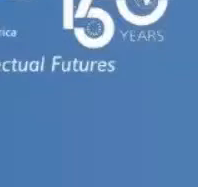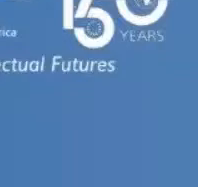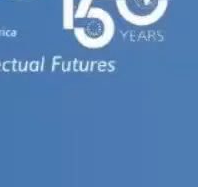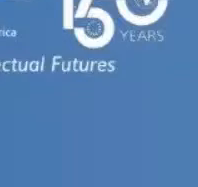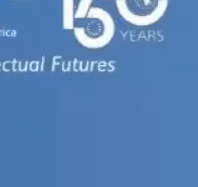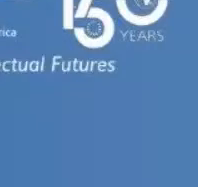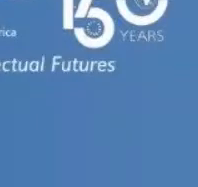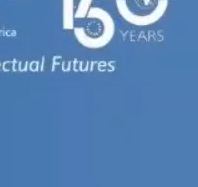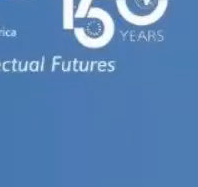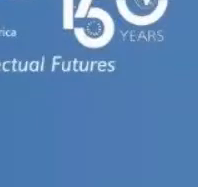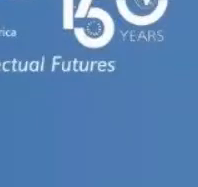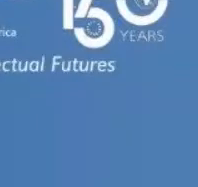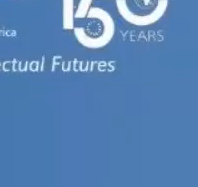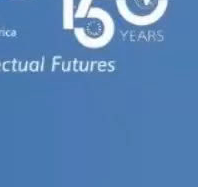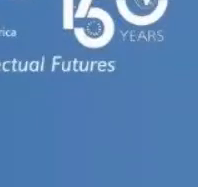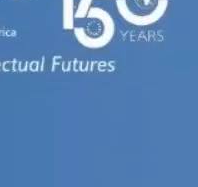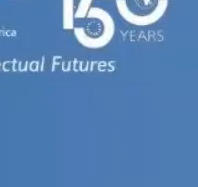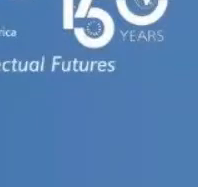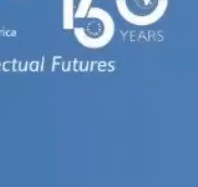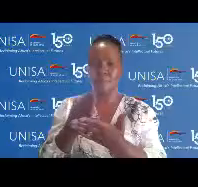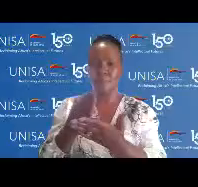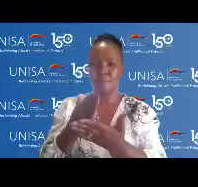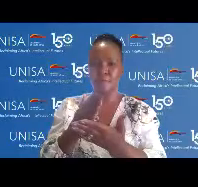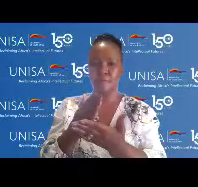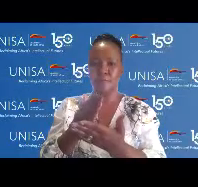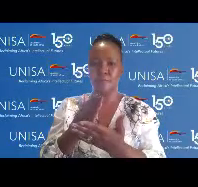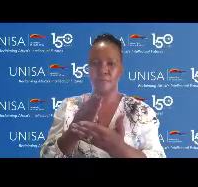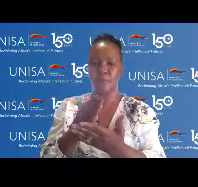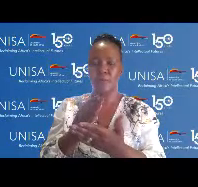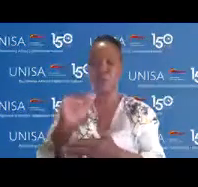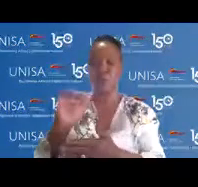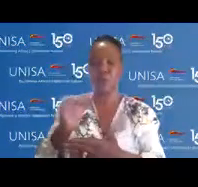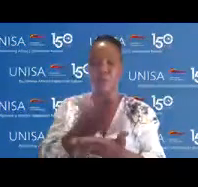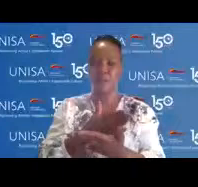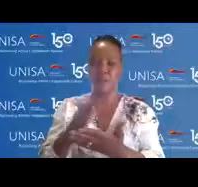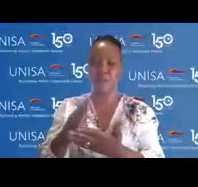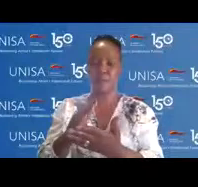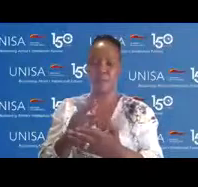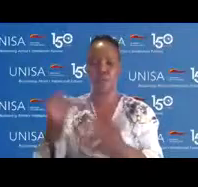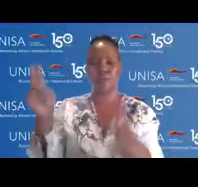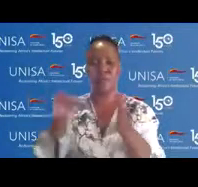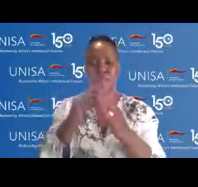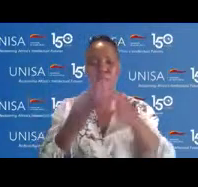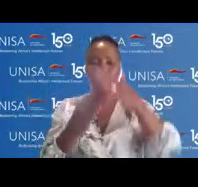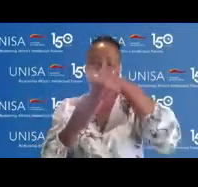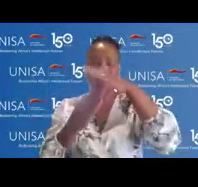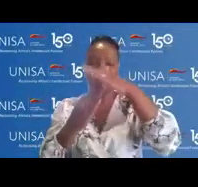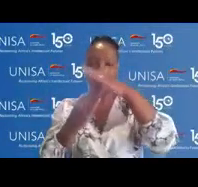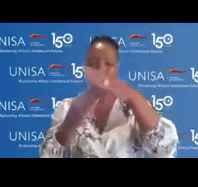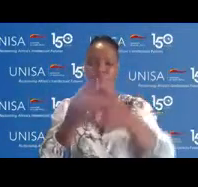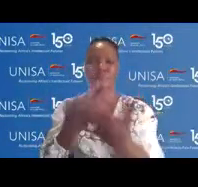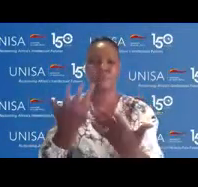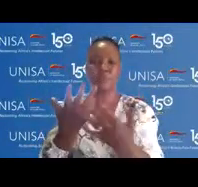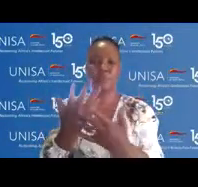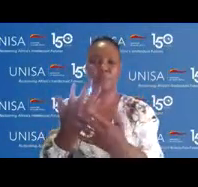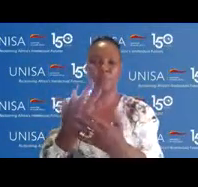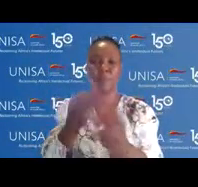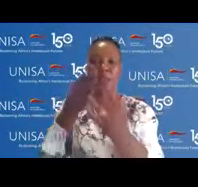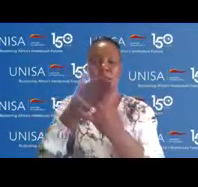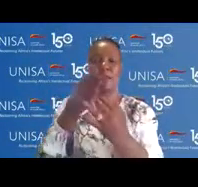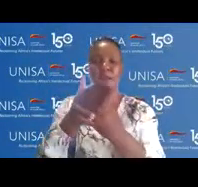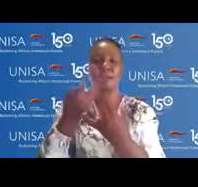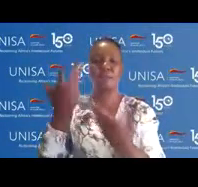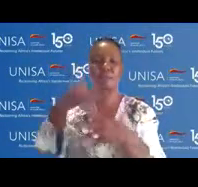share it with you. You'll notice there at the top is Access Browser, and that will open up the